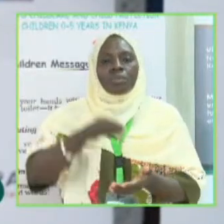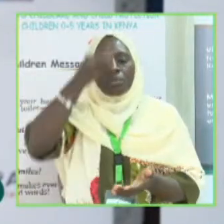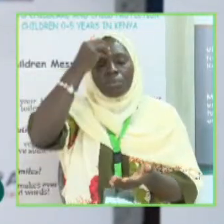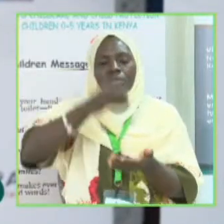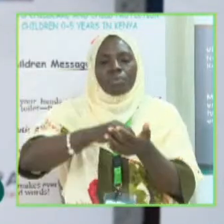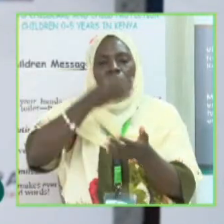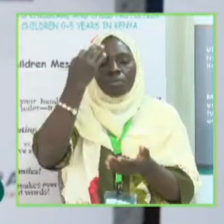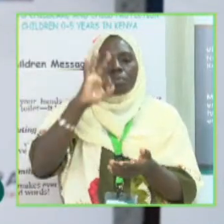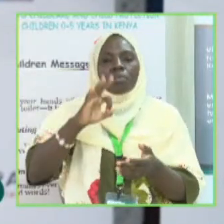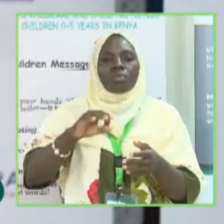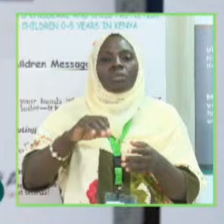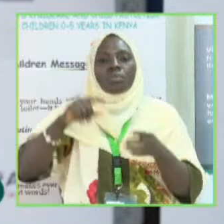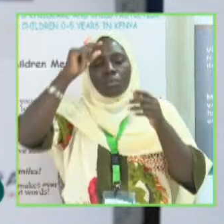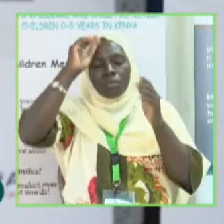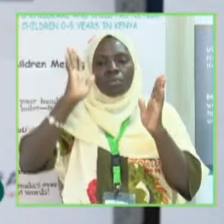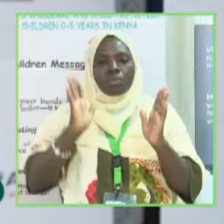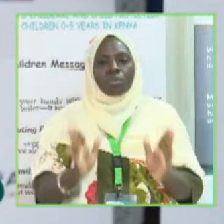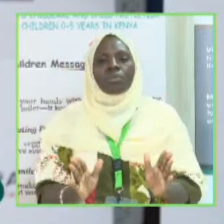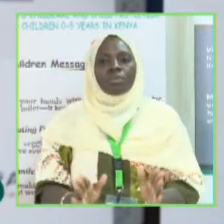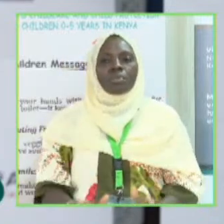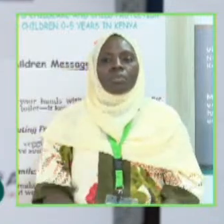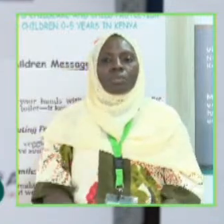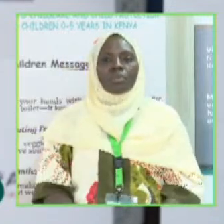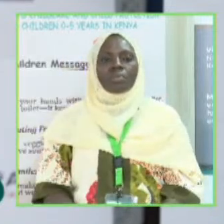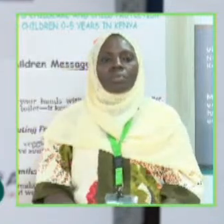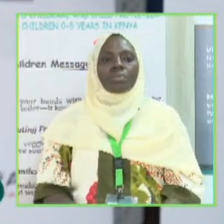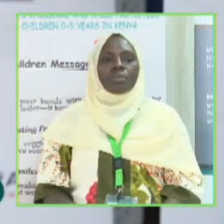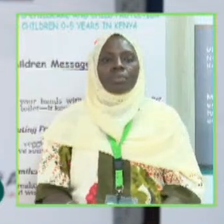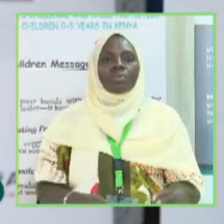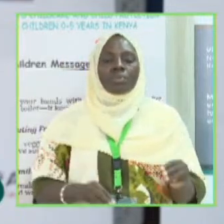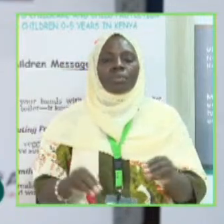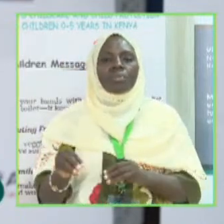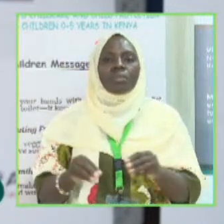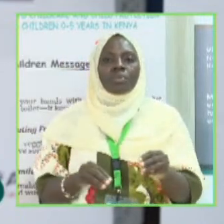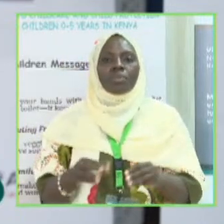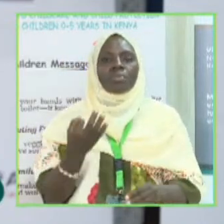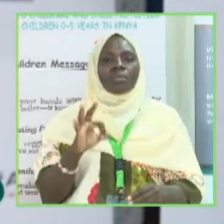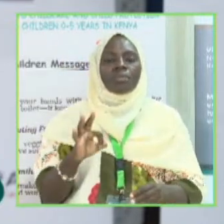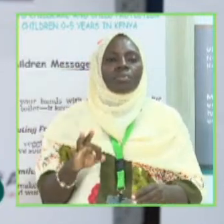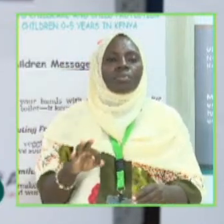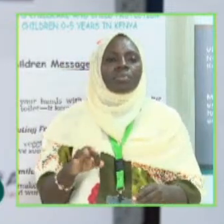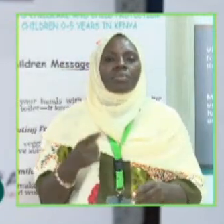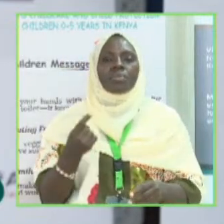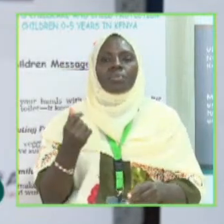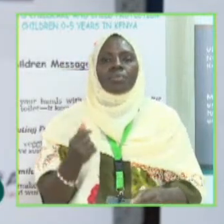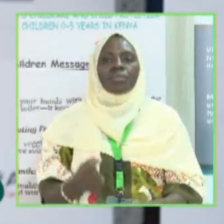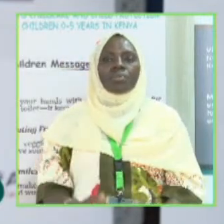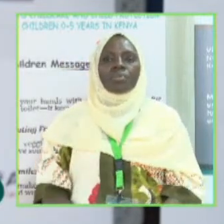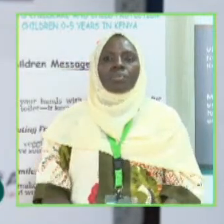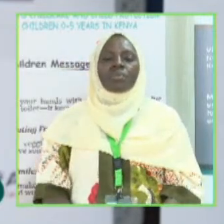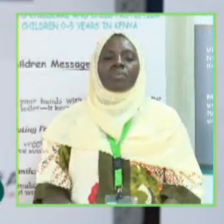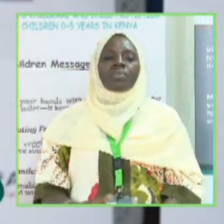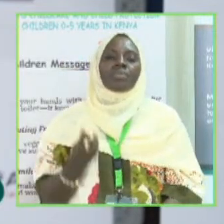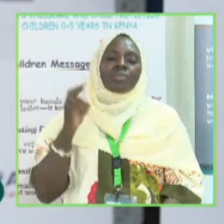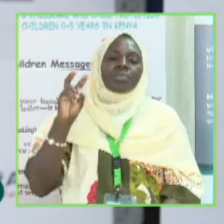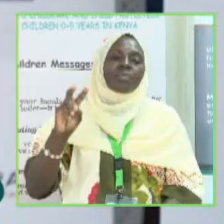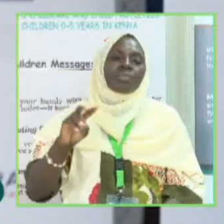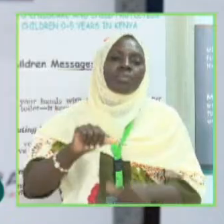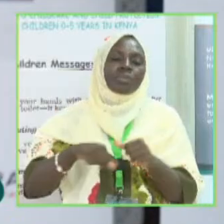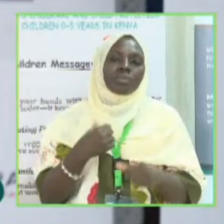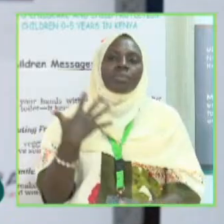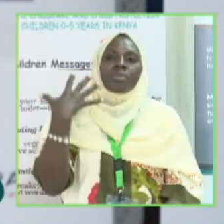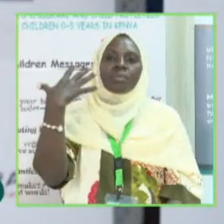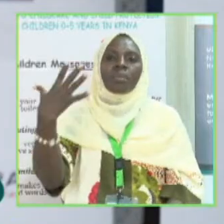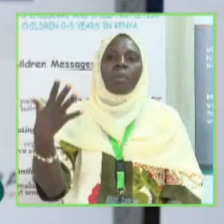governance is what is feeding from the qualitative data that we collected in the 7 counties, and we were looking at 5 indicators that Prof